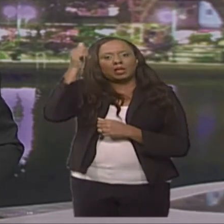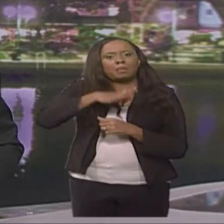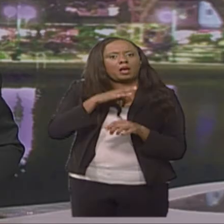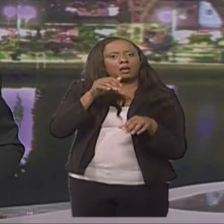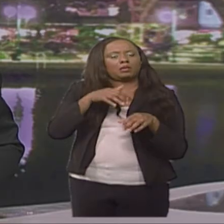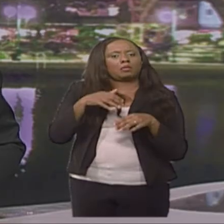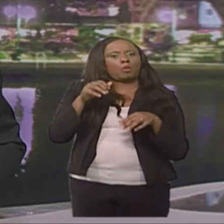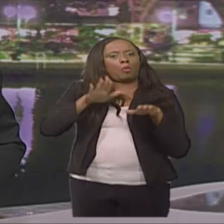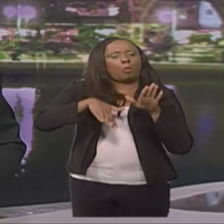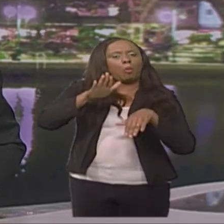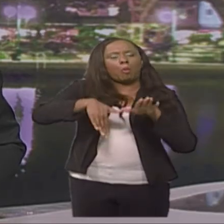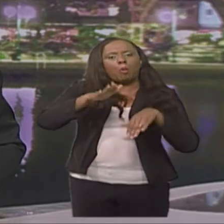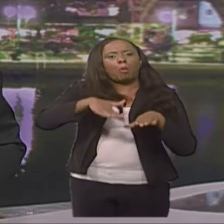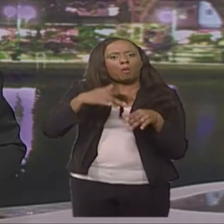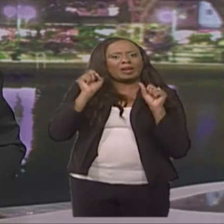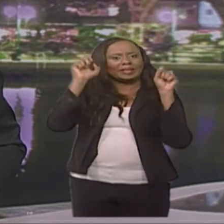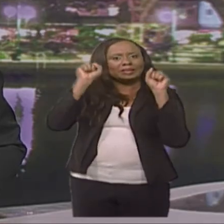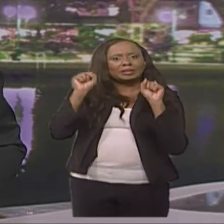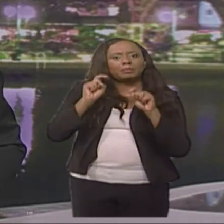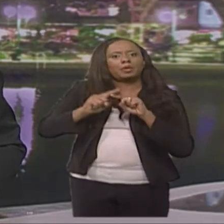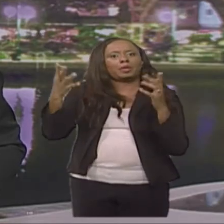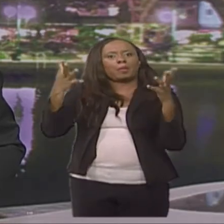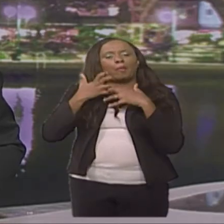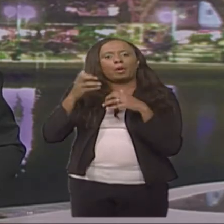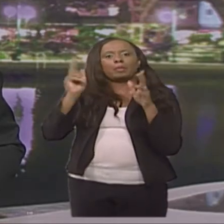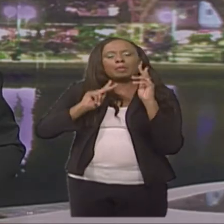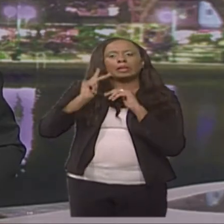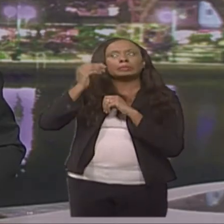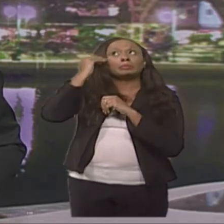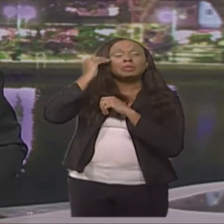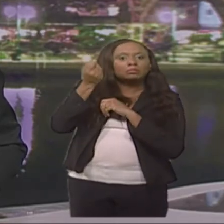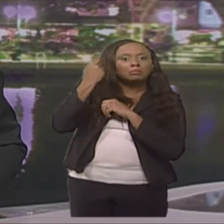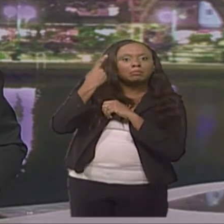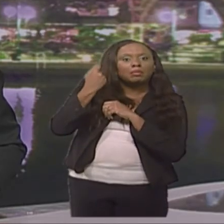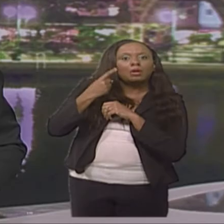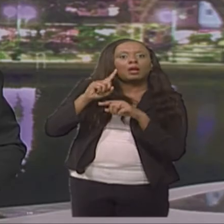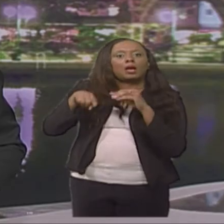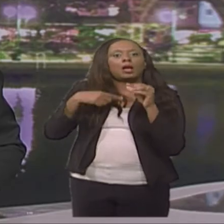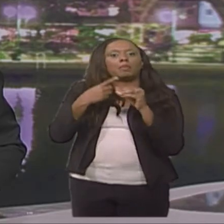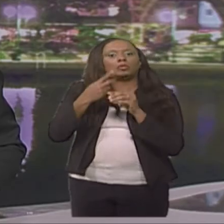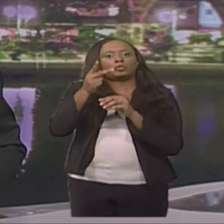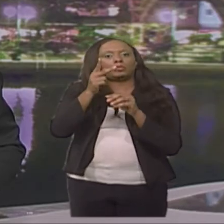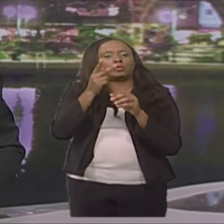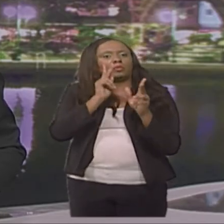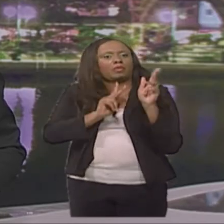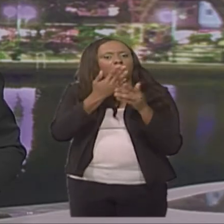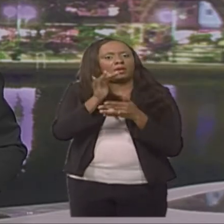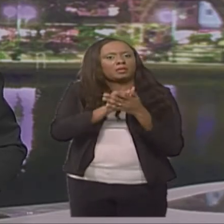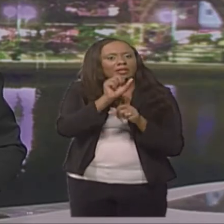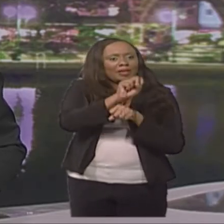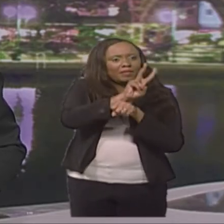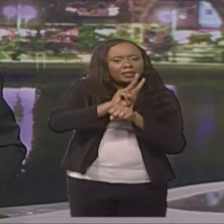social worker says the dance is intended to raise awareness about two critical issues facing the people of St. Vincent and